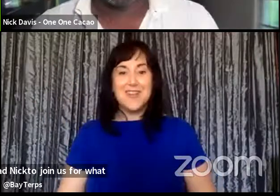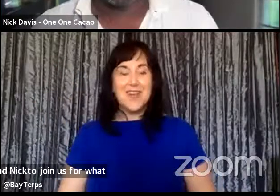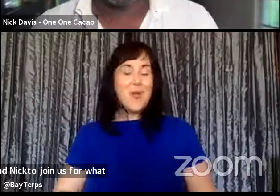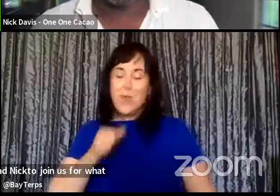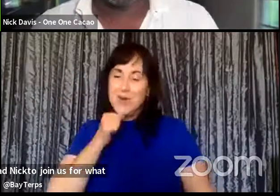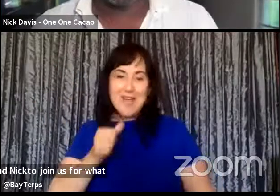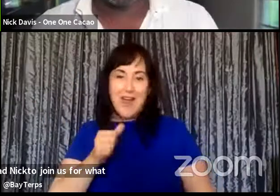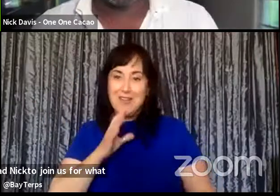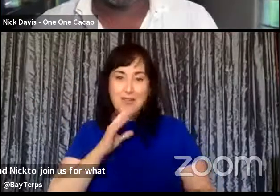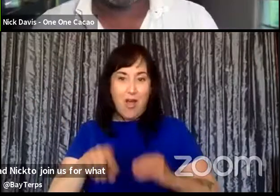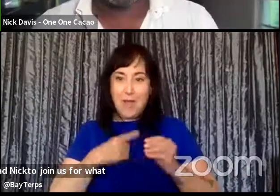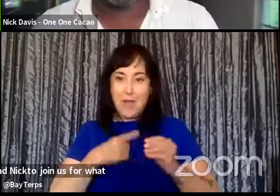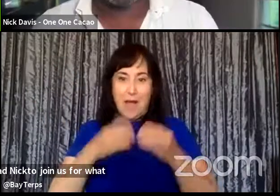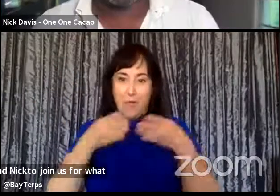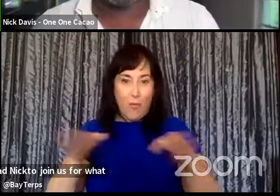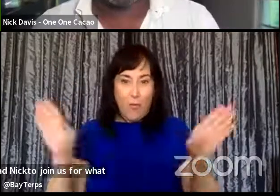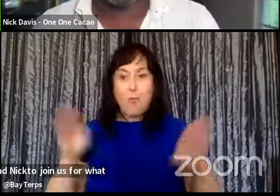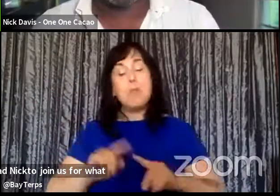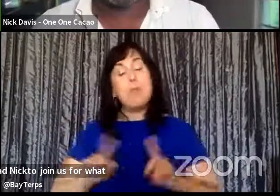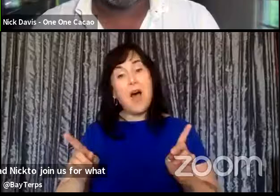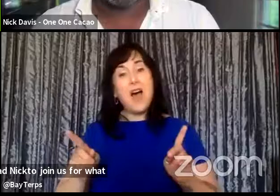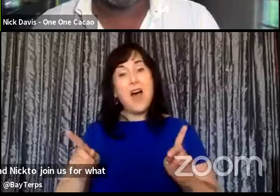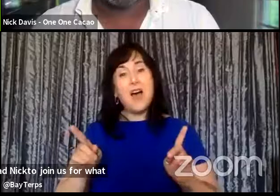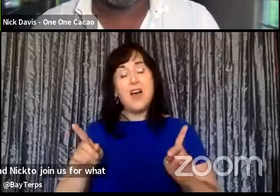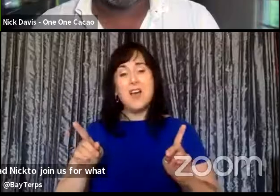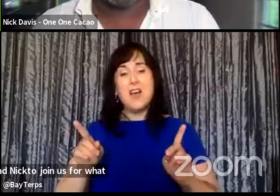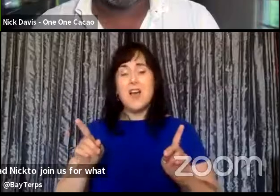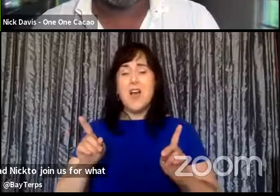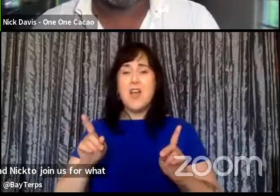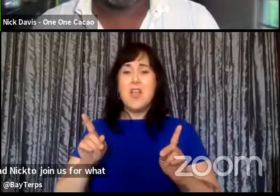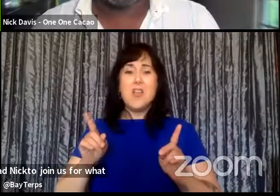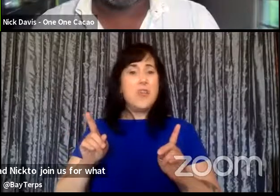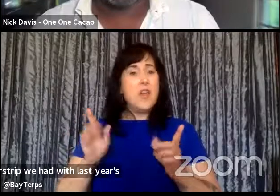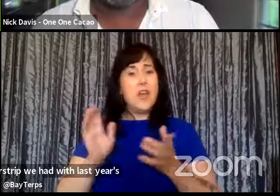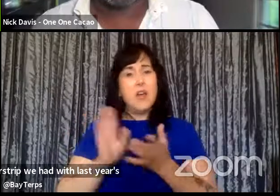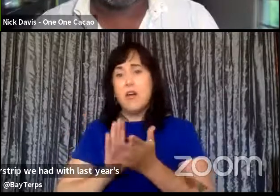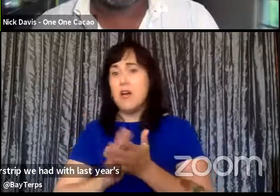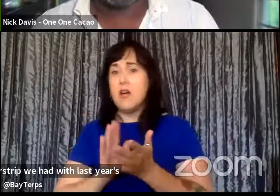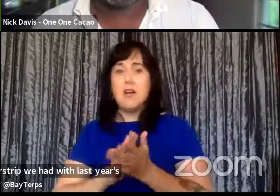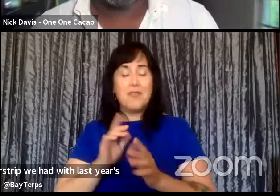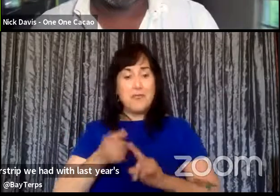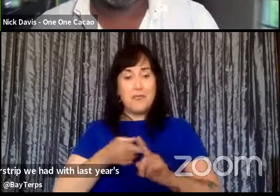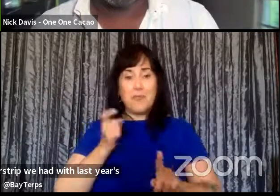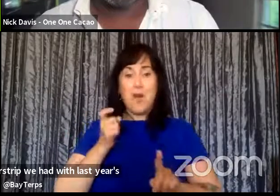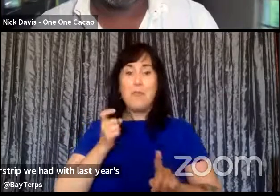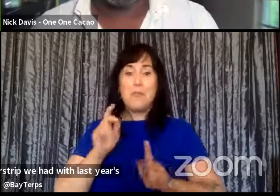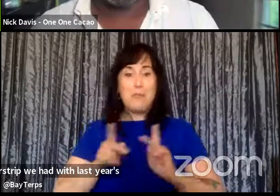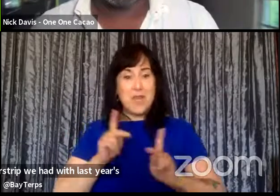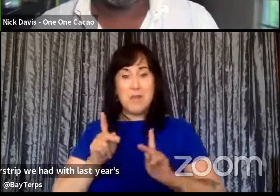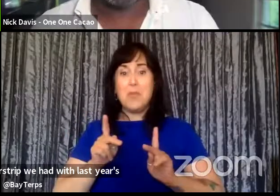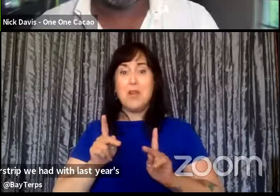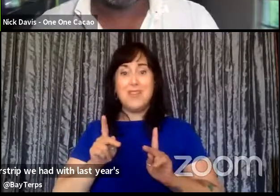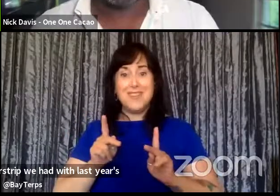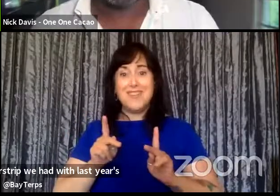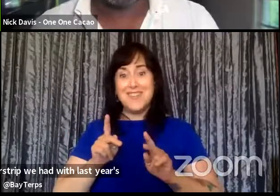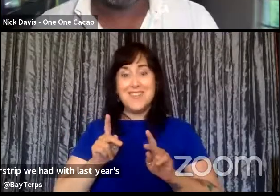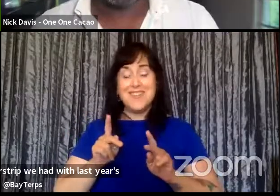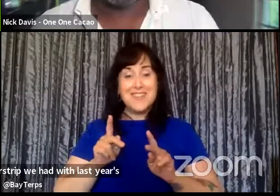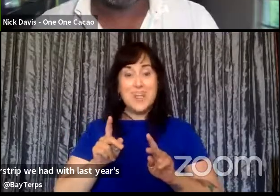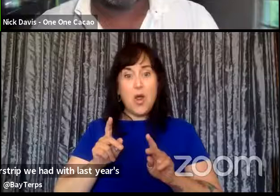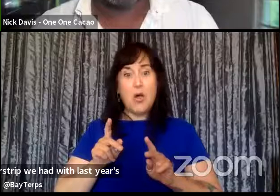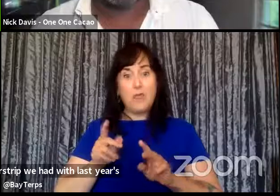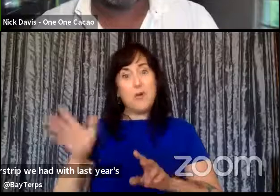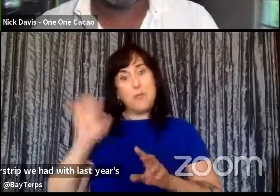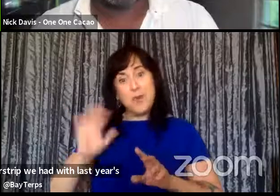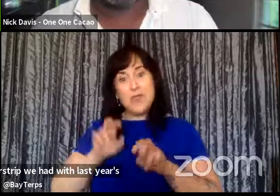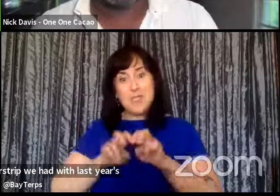more widely, but the reviews and raves from Nick's panel here were spectacular. And, you know, I like to set a